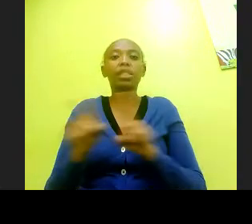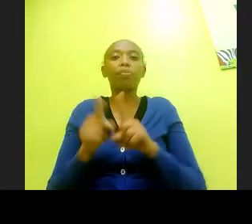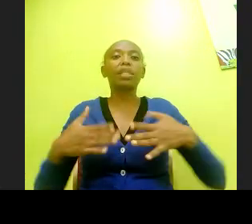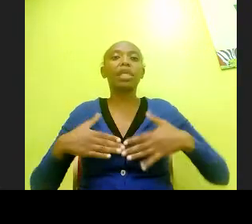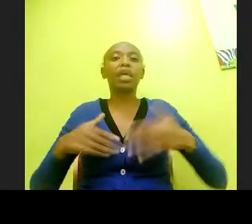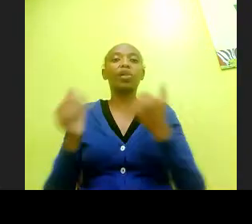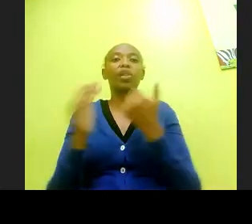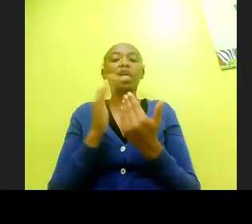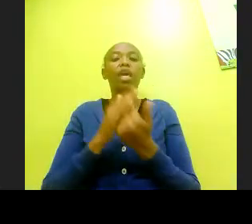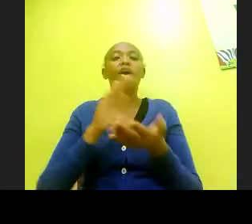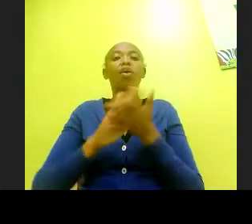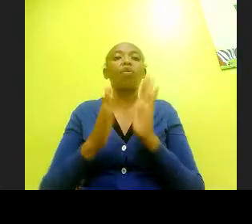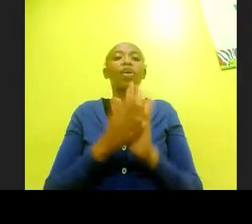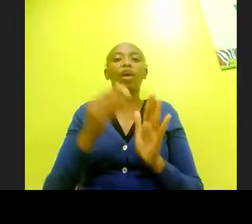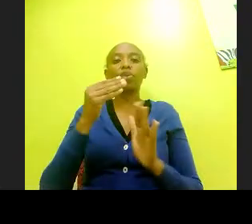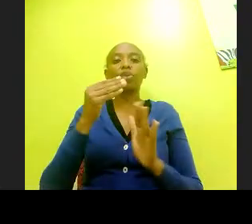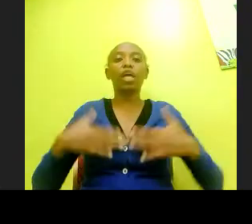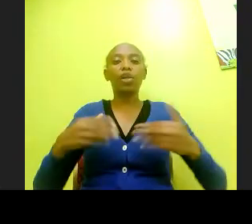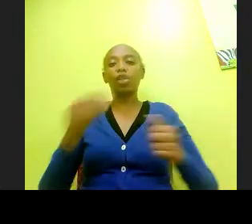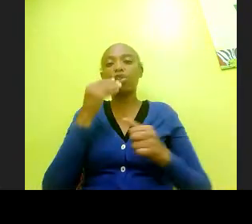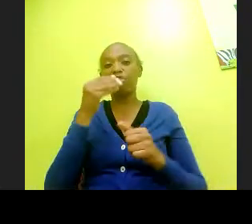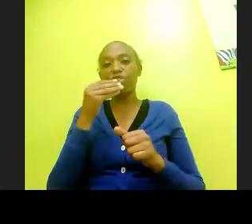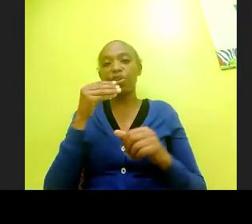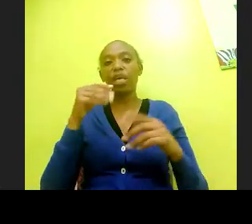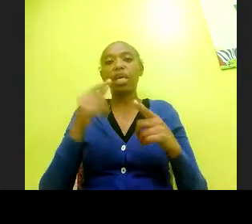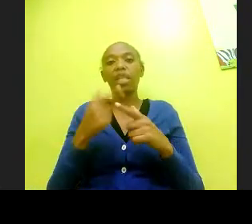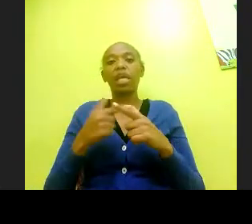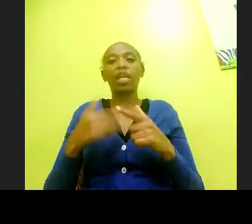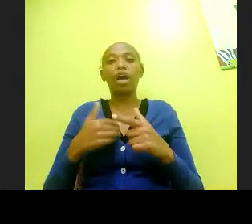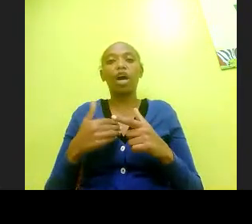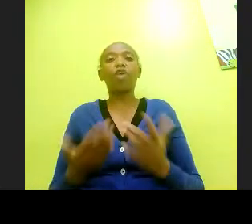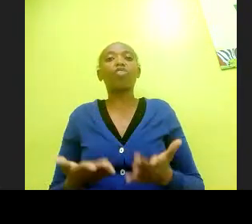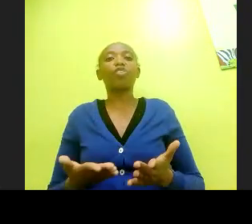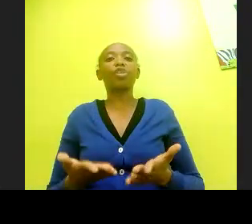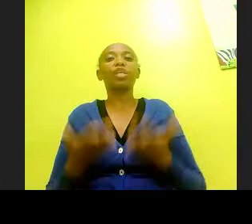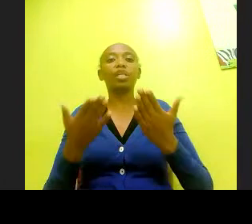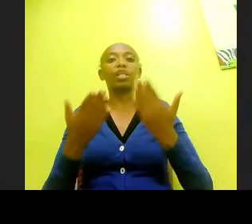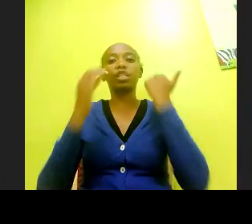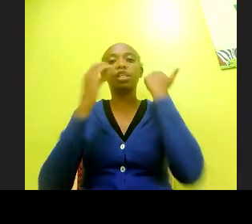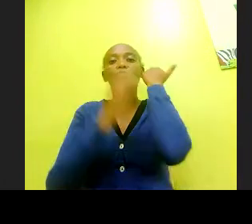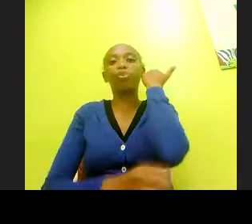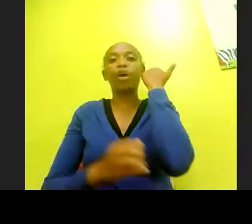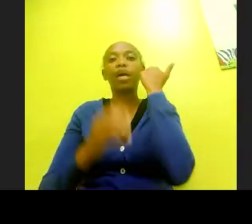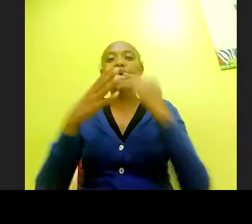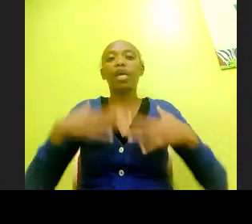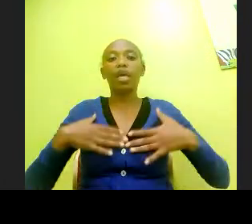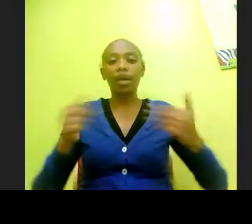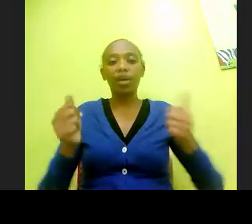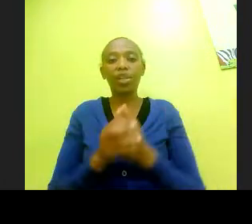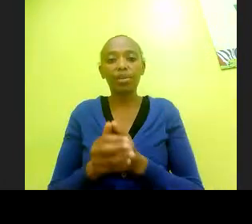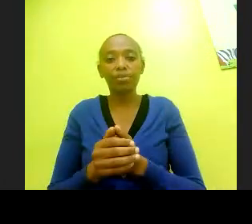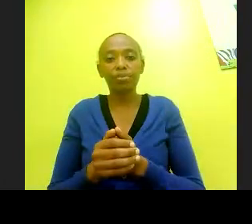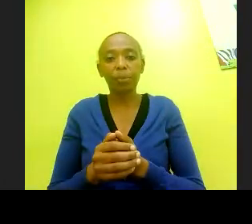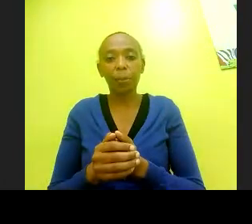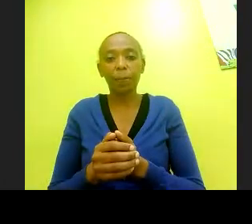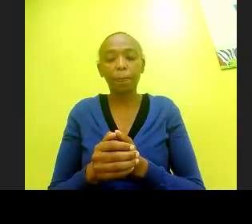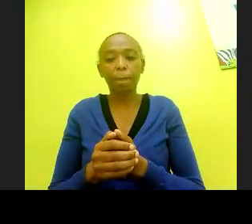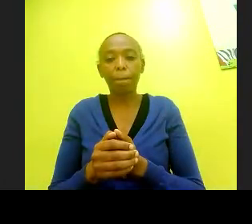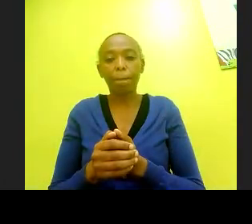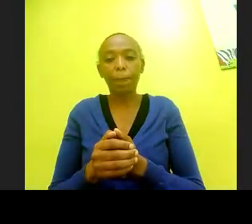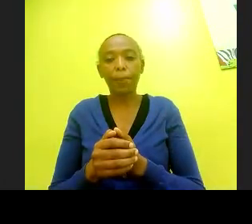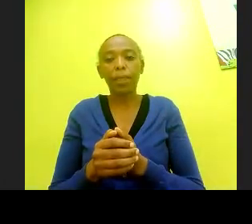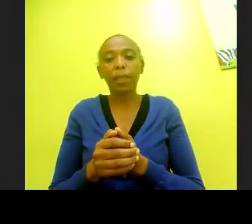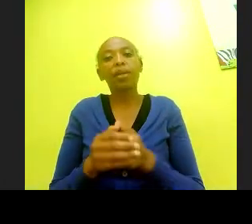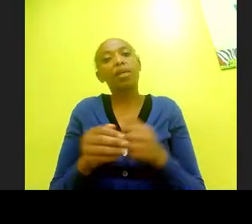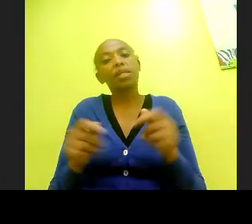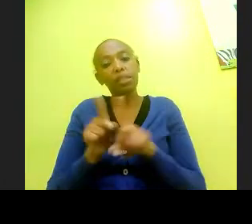food among the household, there will be an increase in ill health. I also see your question, Desire, is